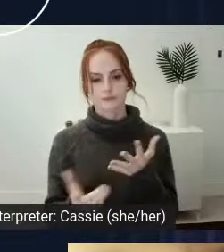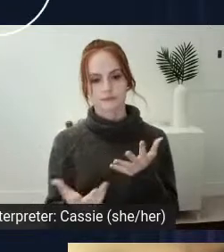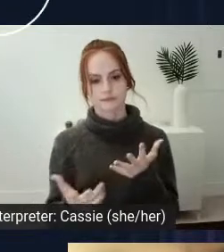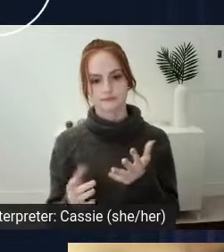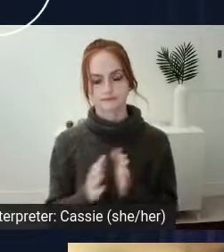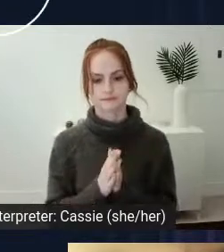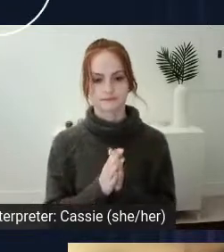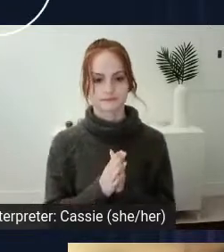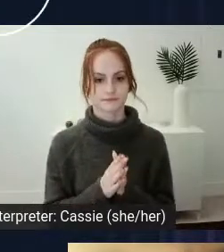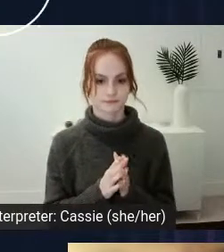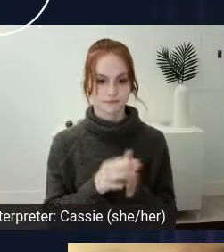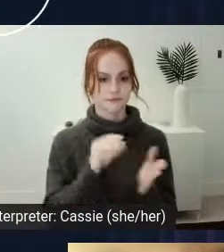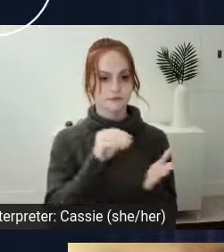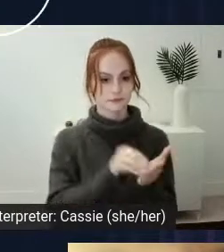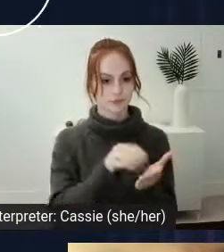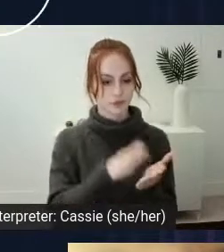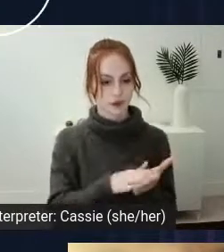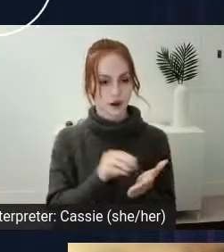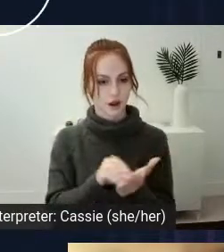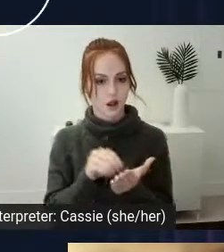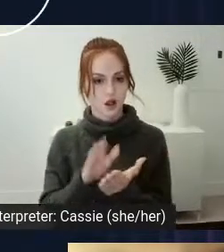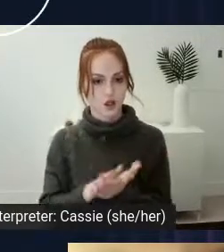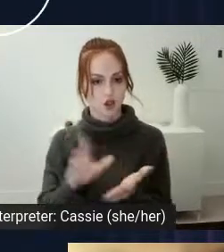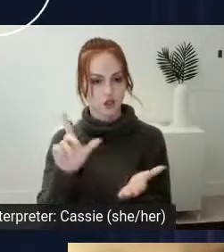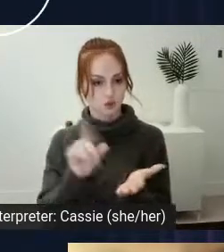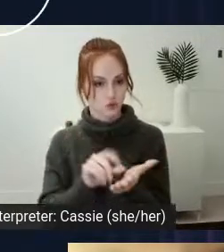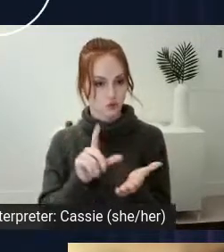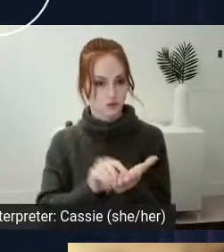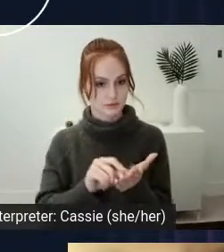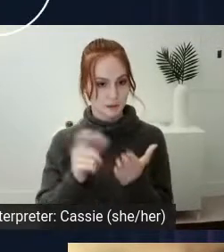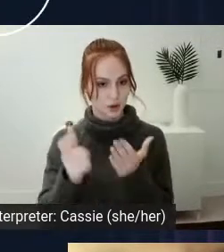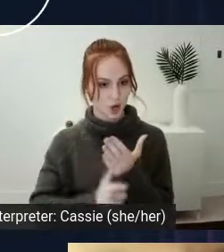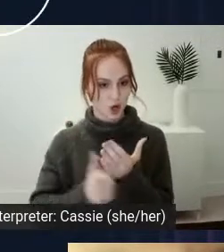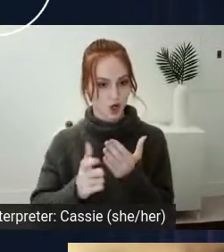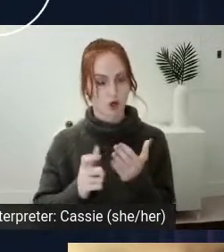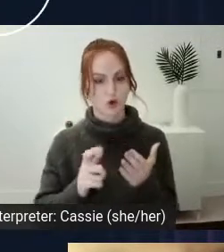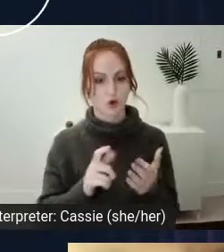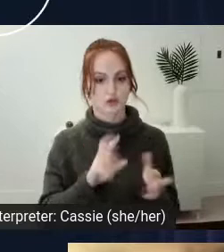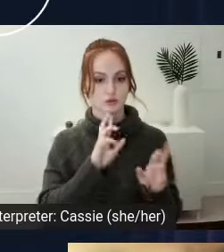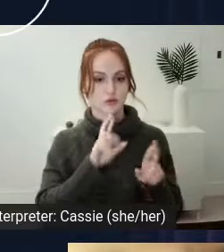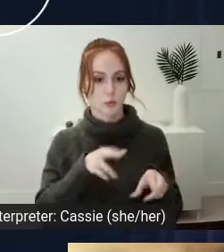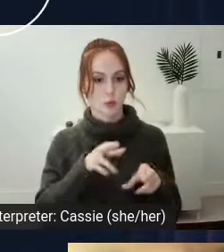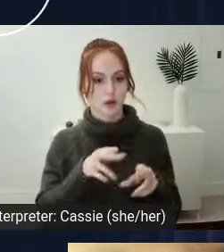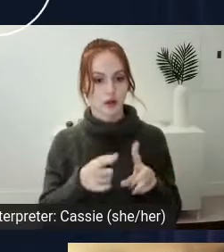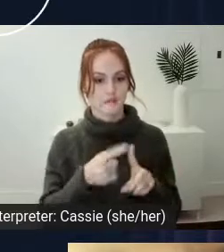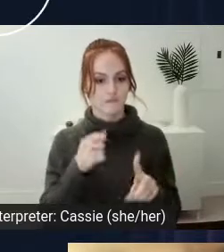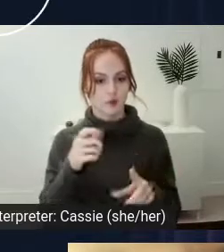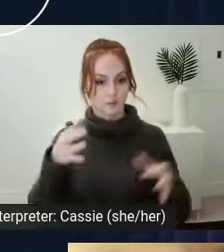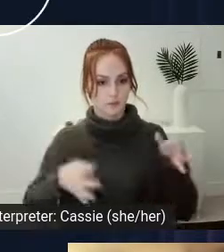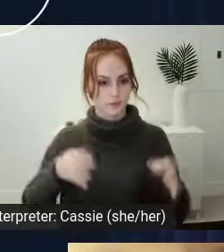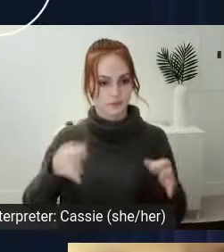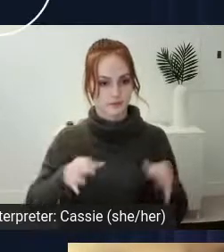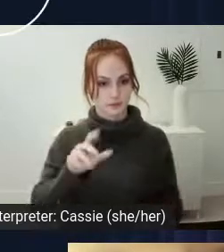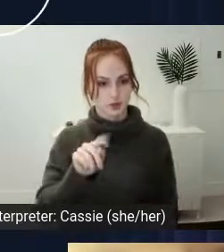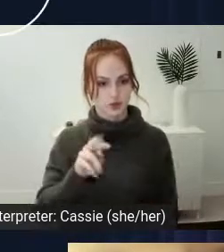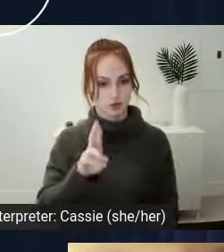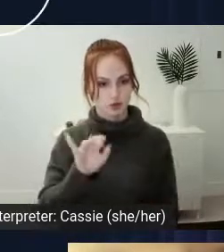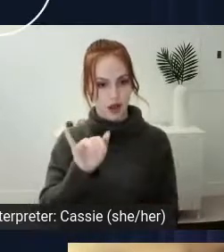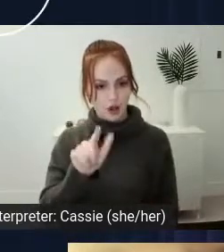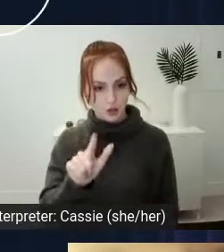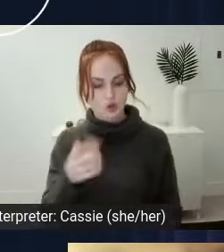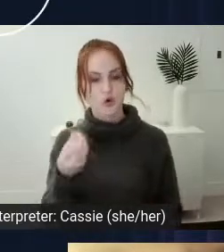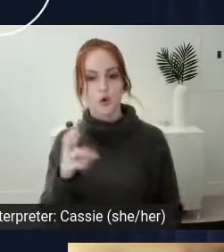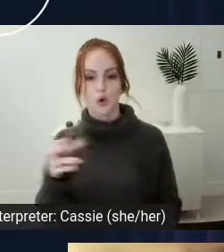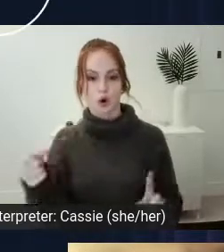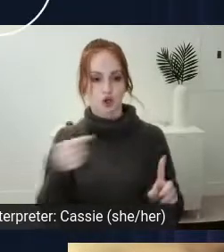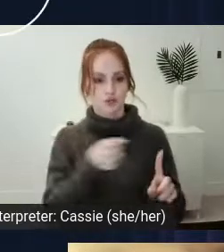cataloged in newspaper articles that were reporting on trials or arrests. So we're very